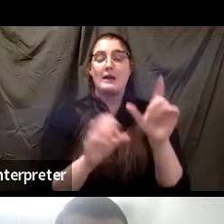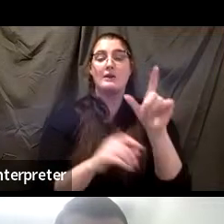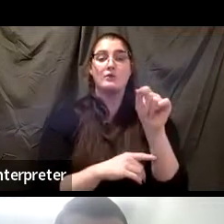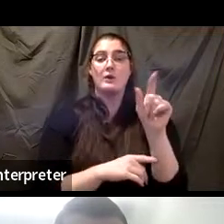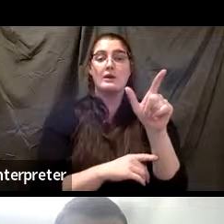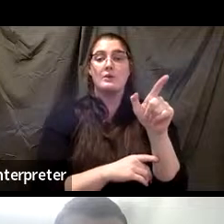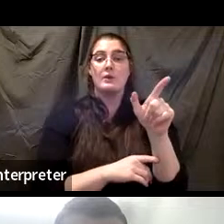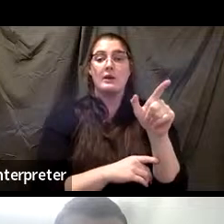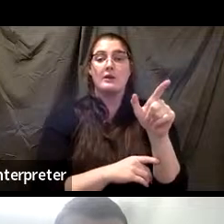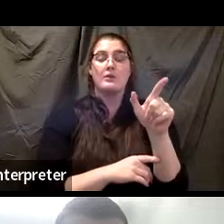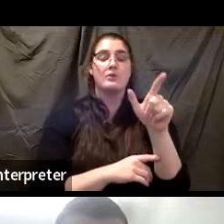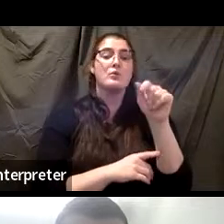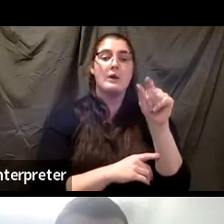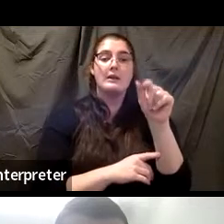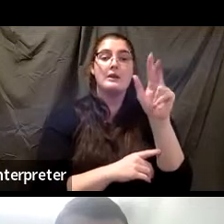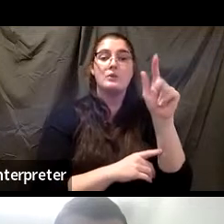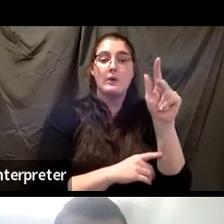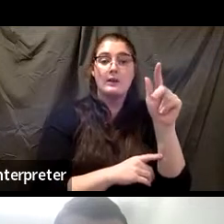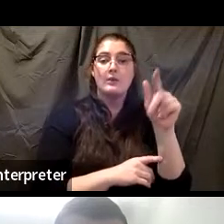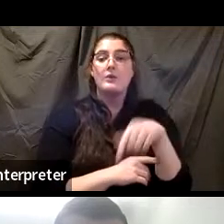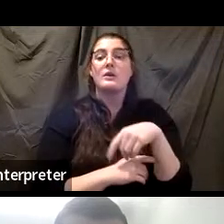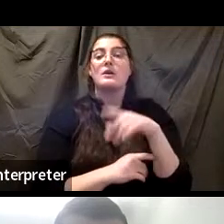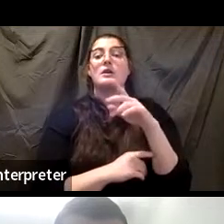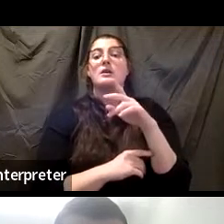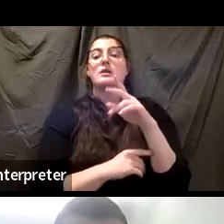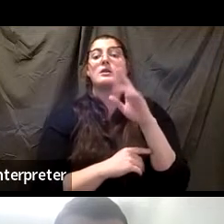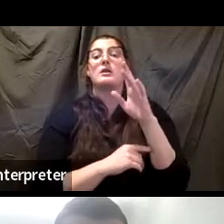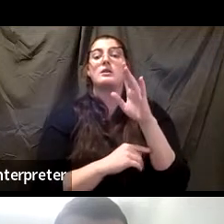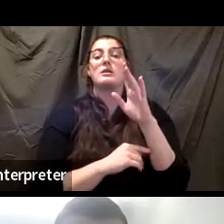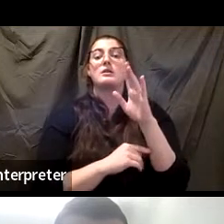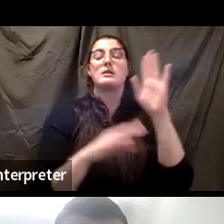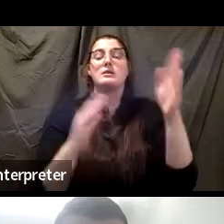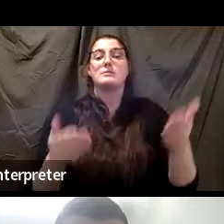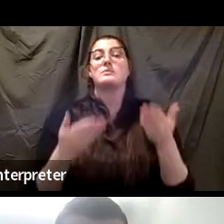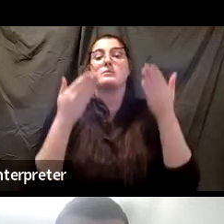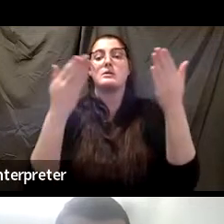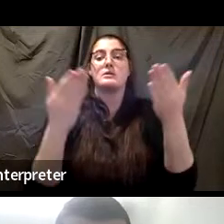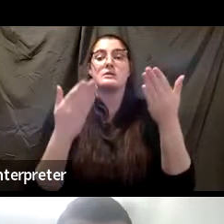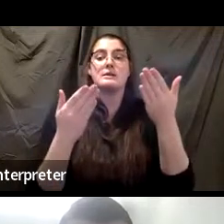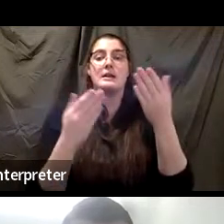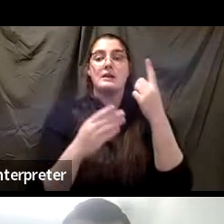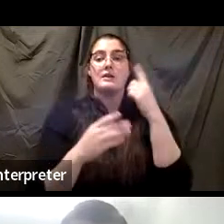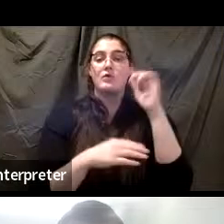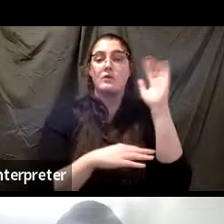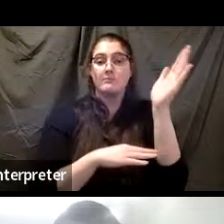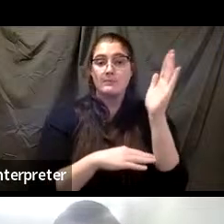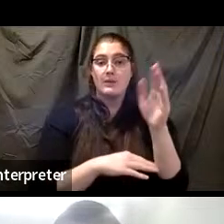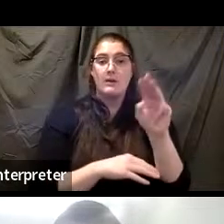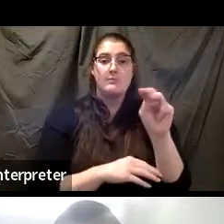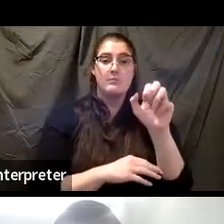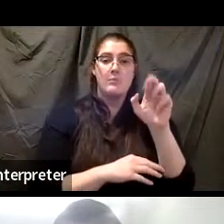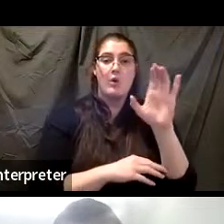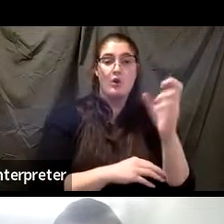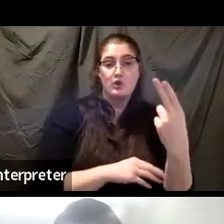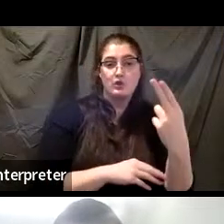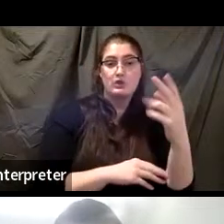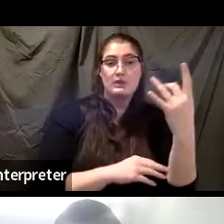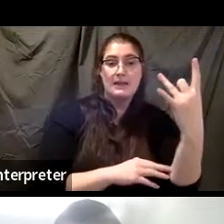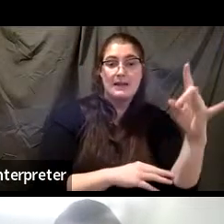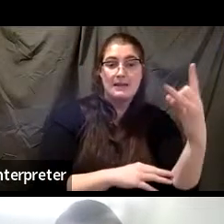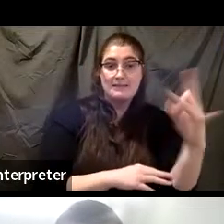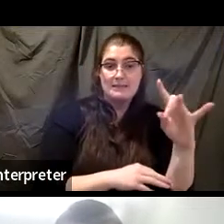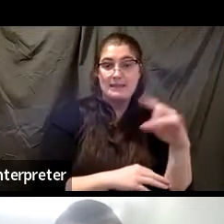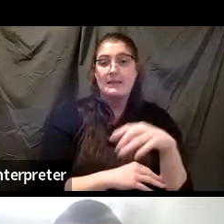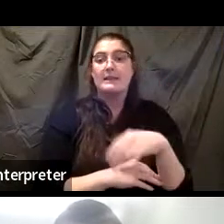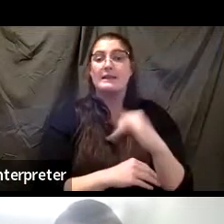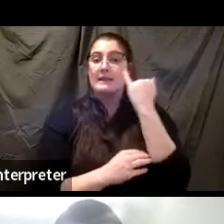up for a hearing on March 18th. And we all, if you